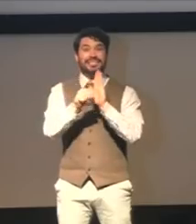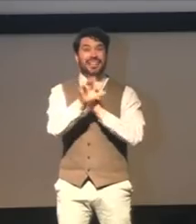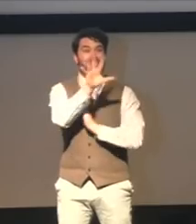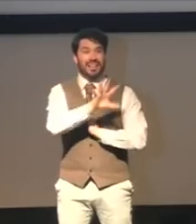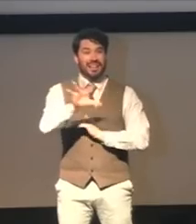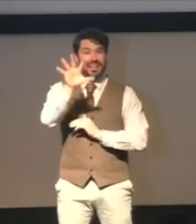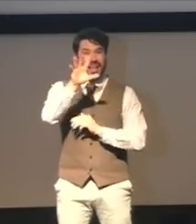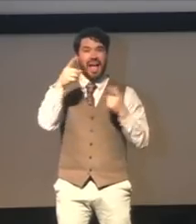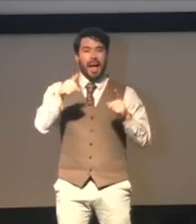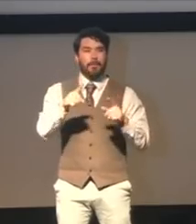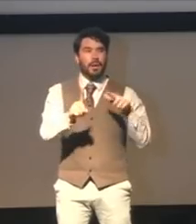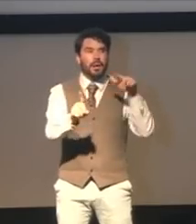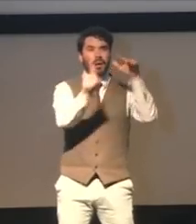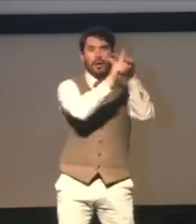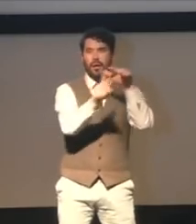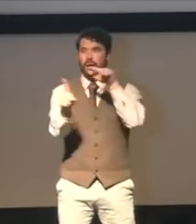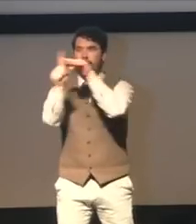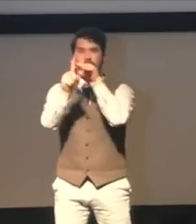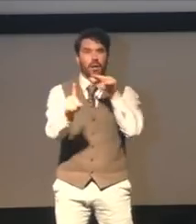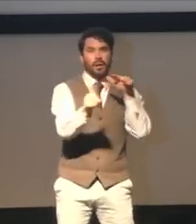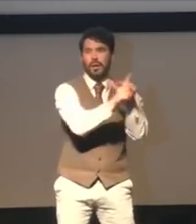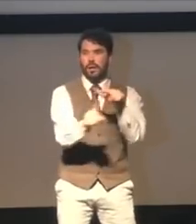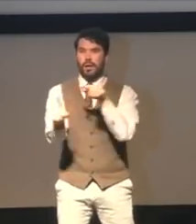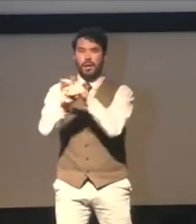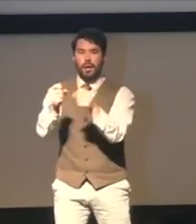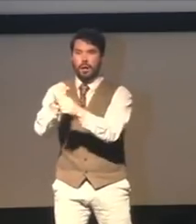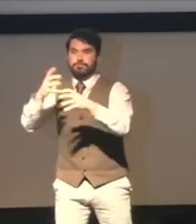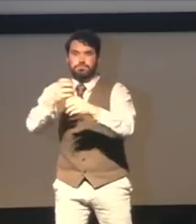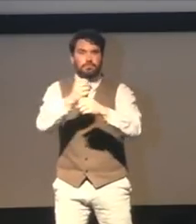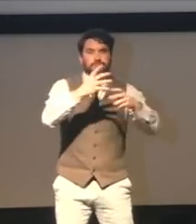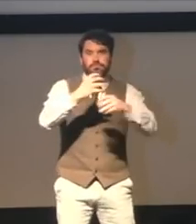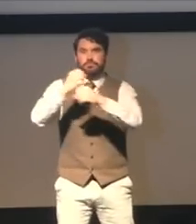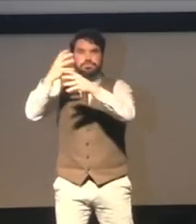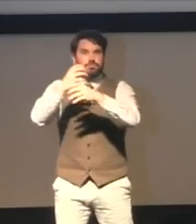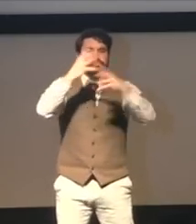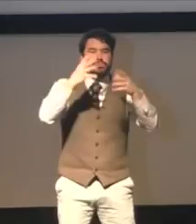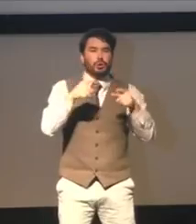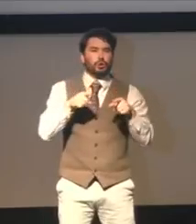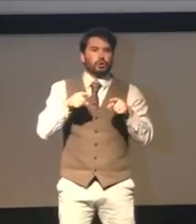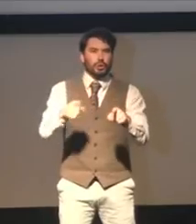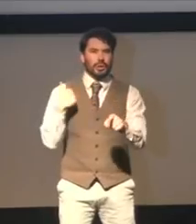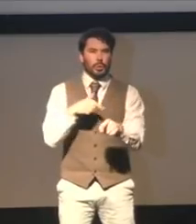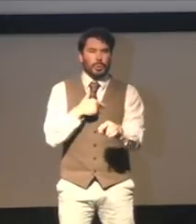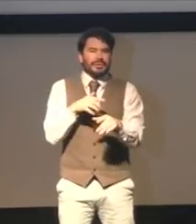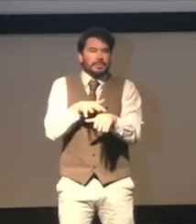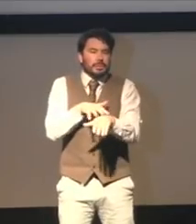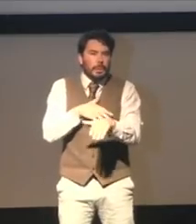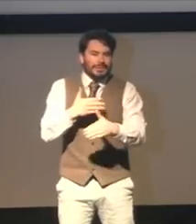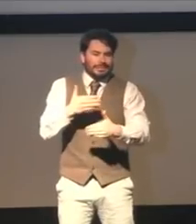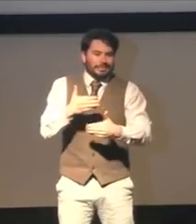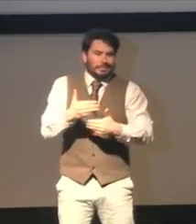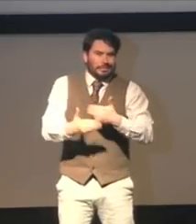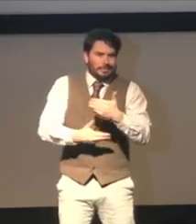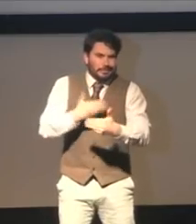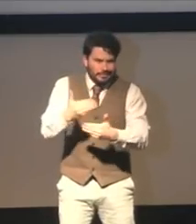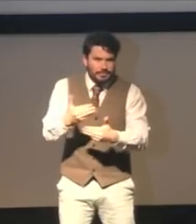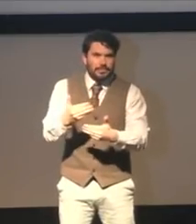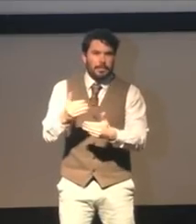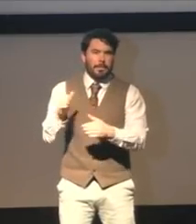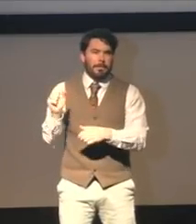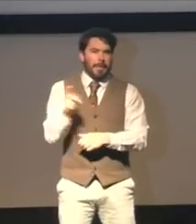some surges as we cautiously try and open up the